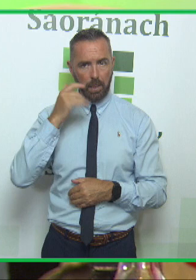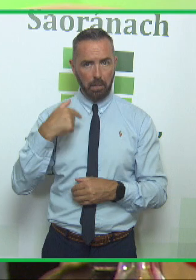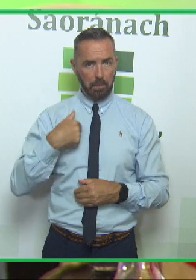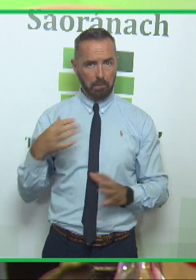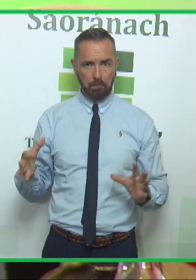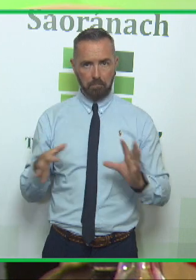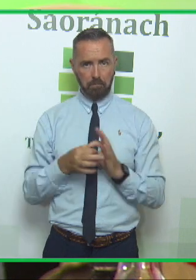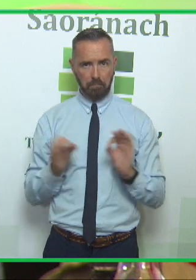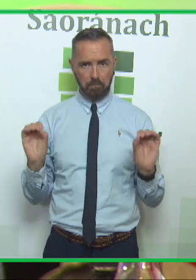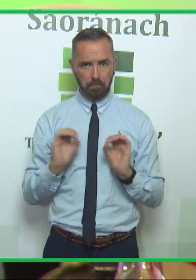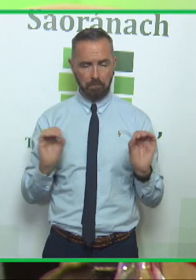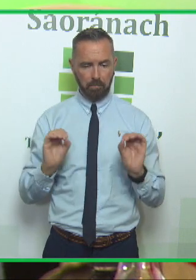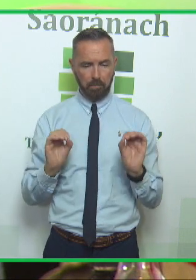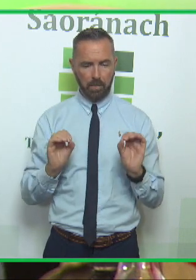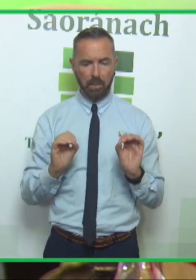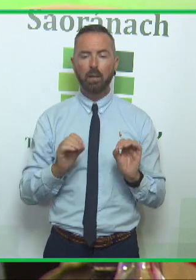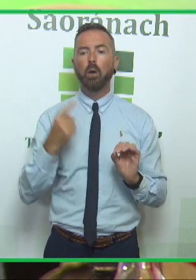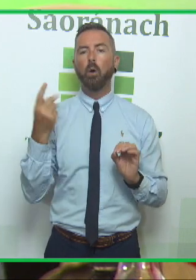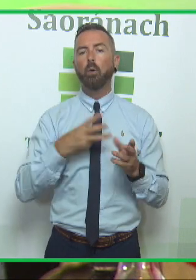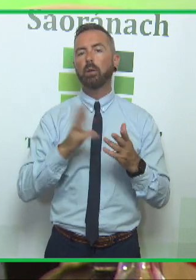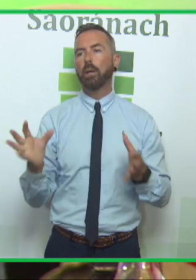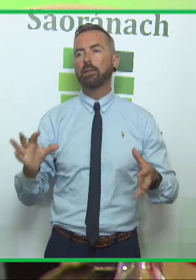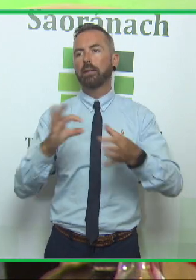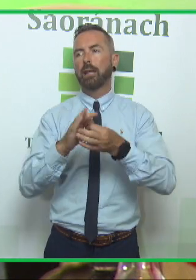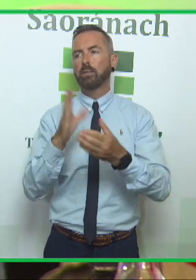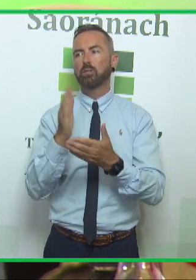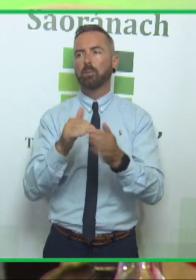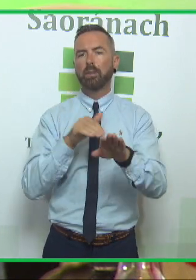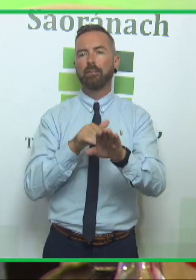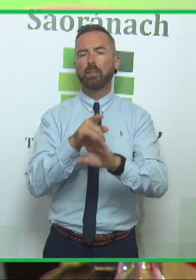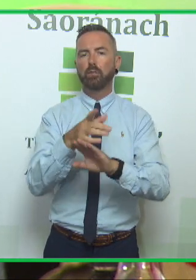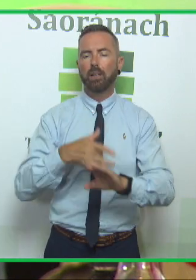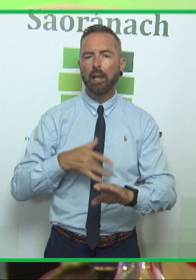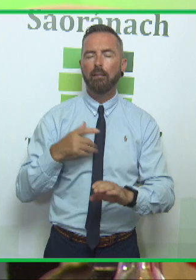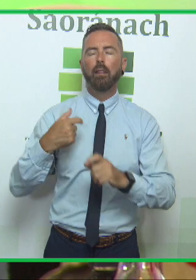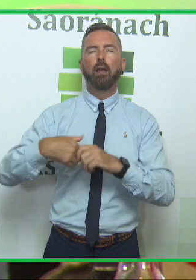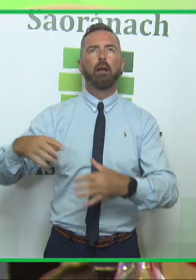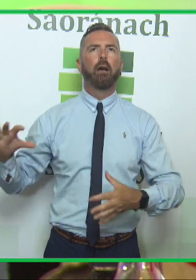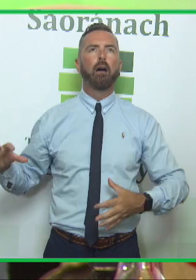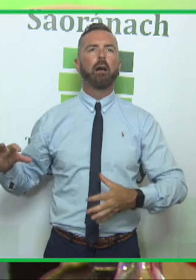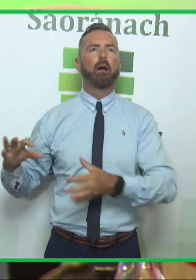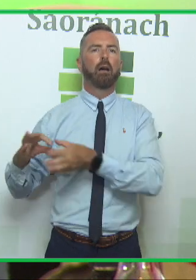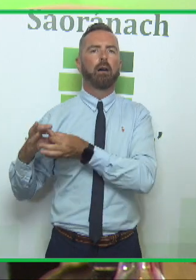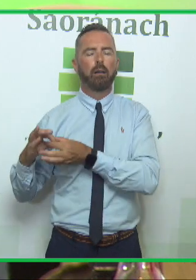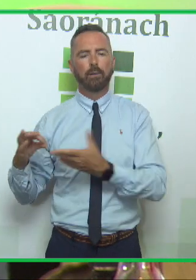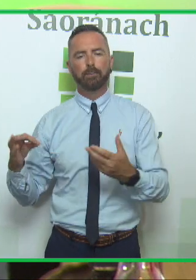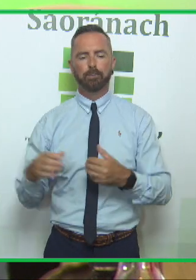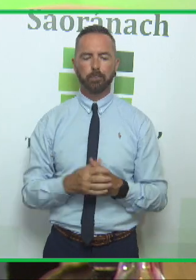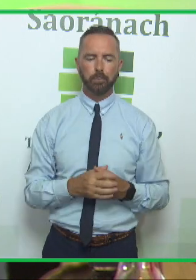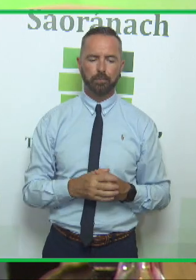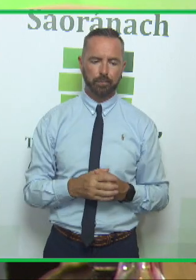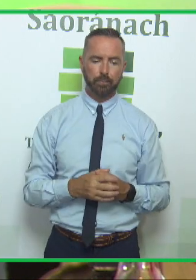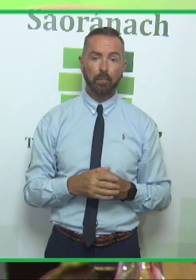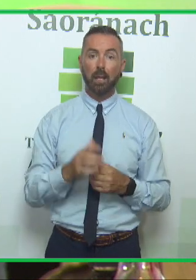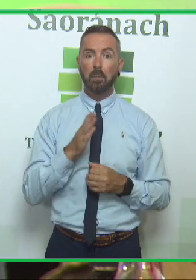population, So, but like, even in terms of like our website, the Finglas Cabra Local Drug and Alcohol Task Force website that